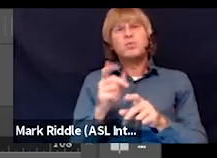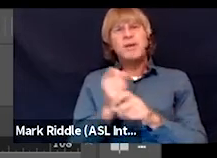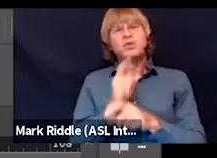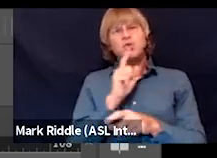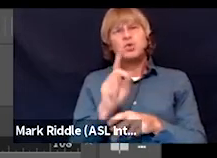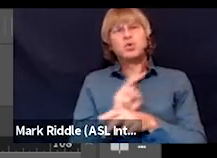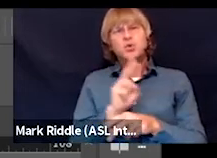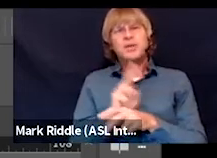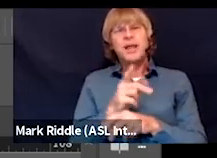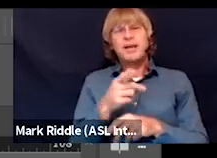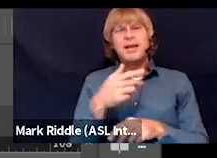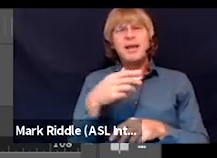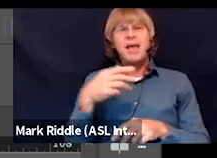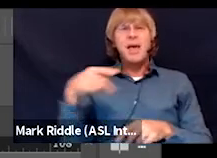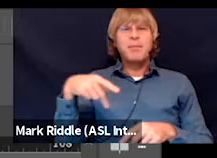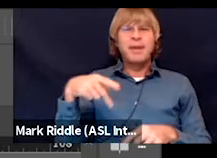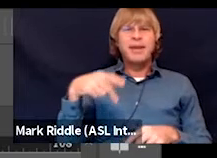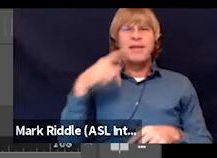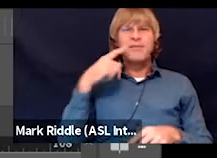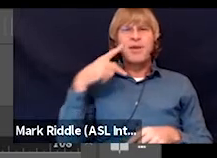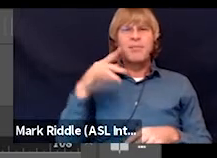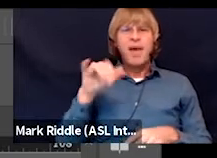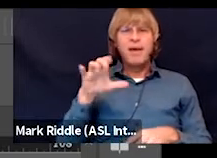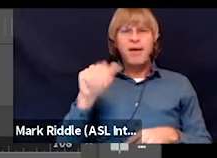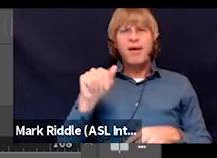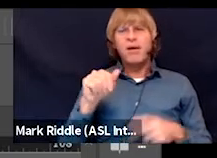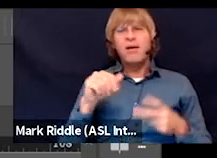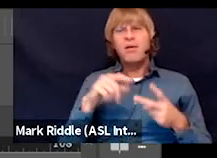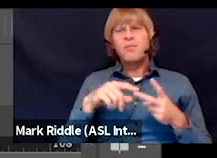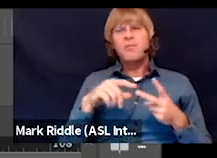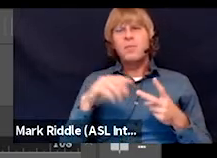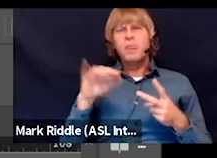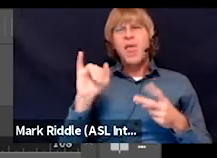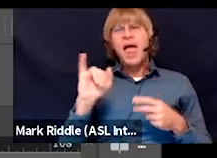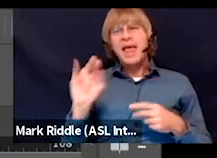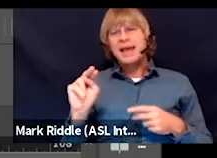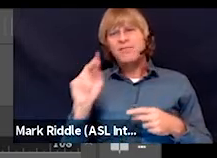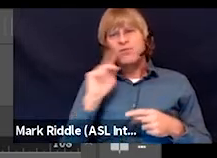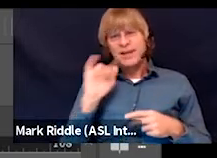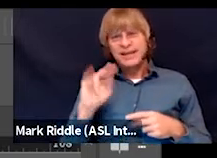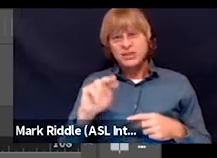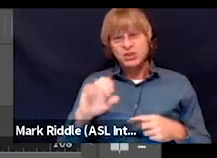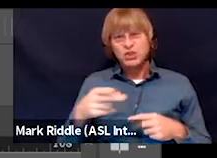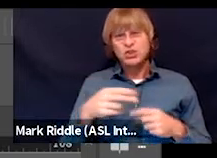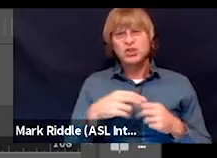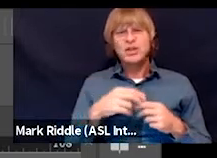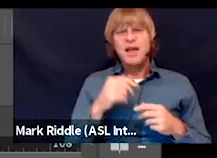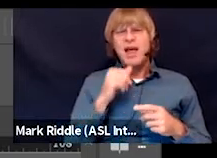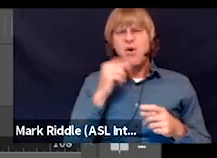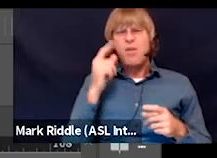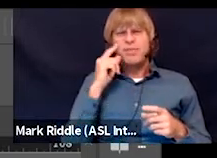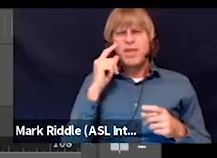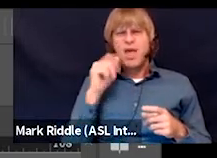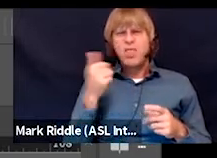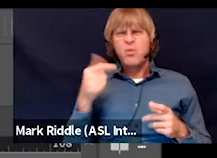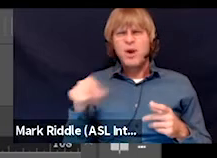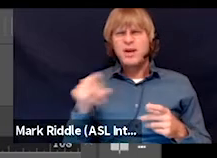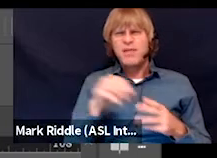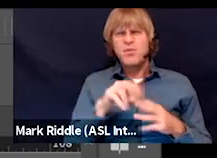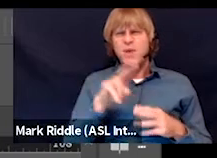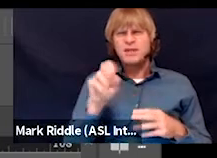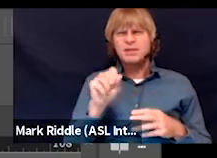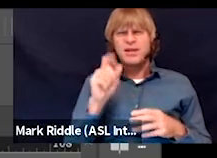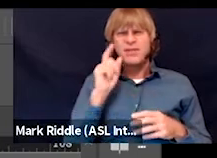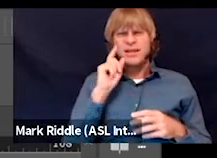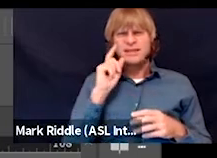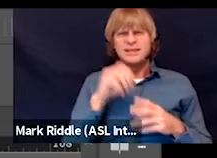like P for pica, IN for inches. I don't think anyone in the United States